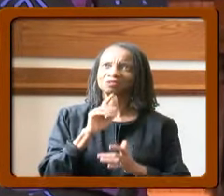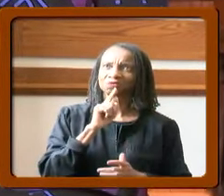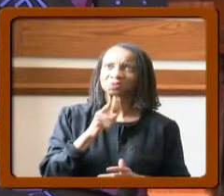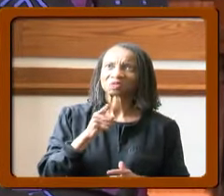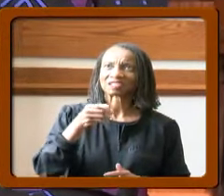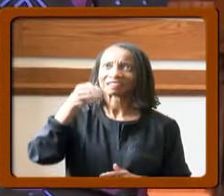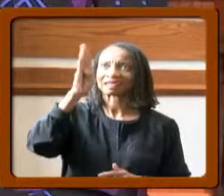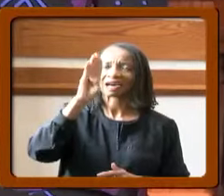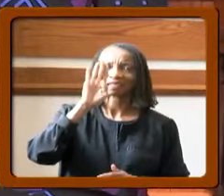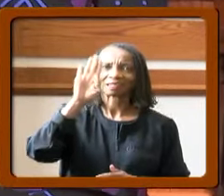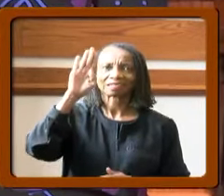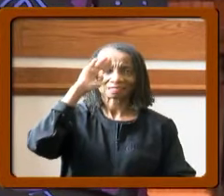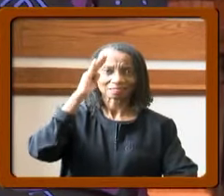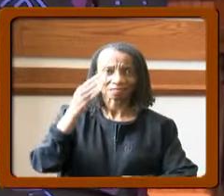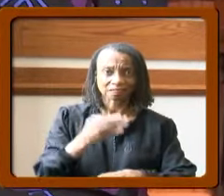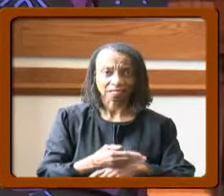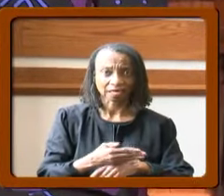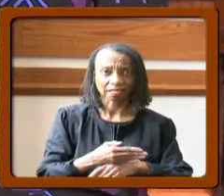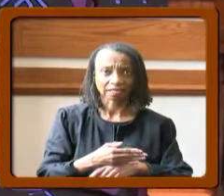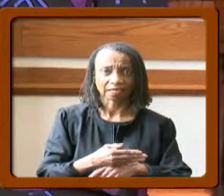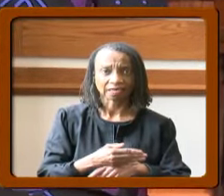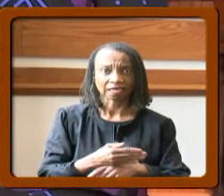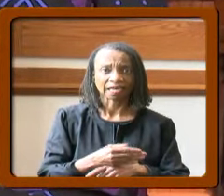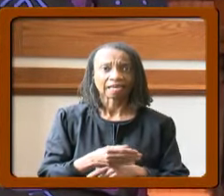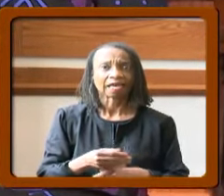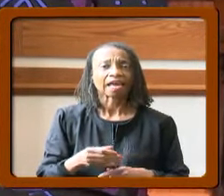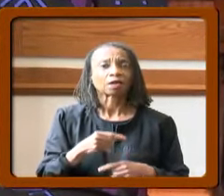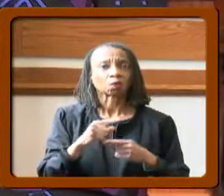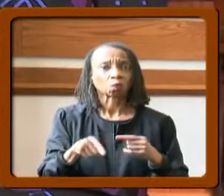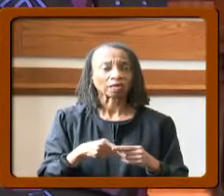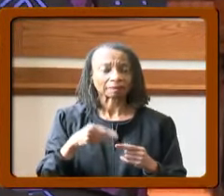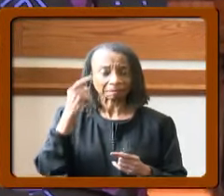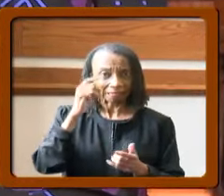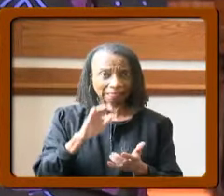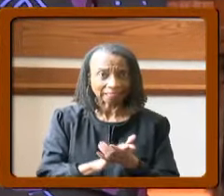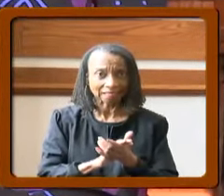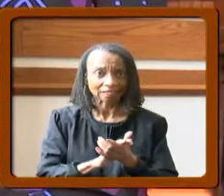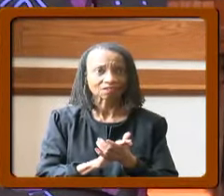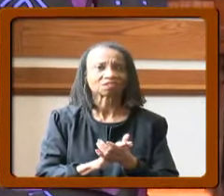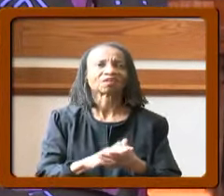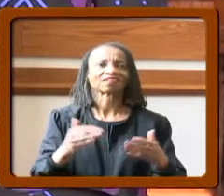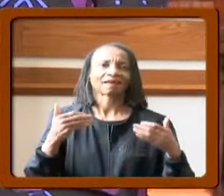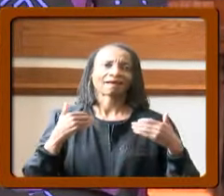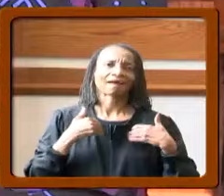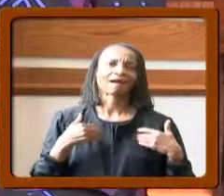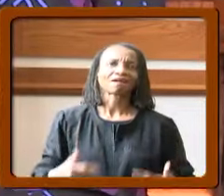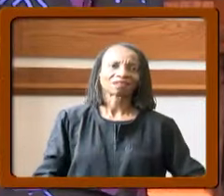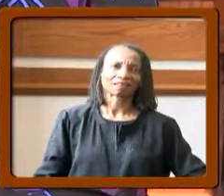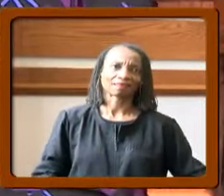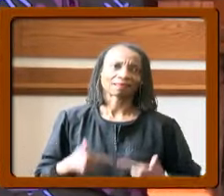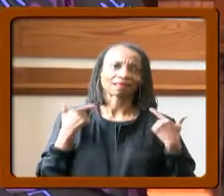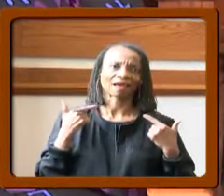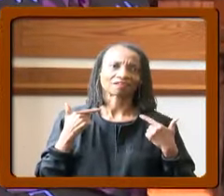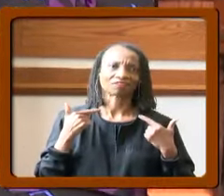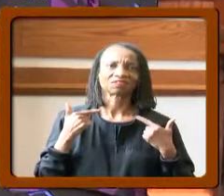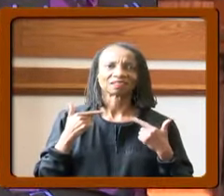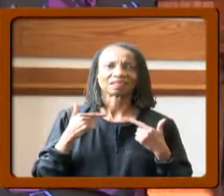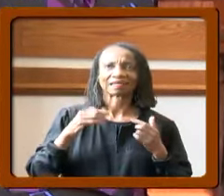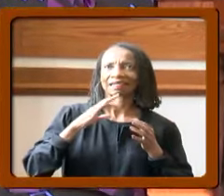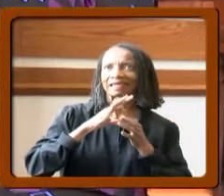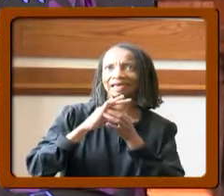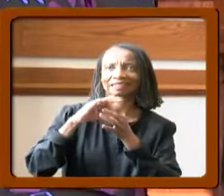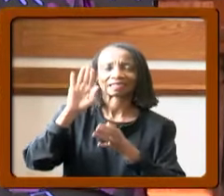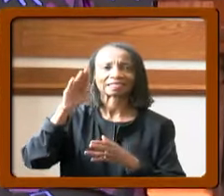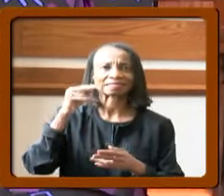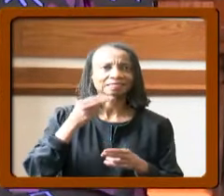that through believing, you may have life in his name. And I just want to tell somebody this morning, doesn't matter who